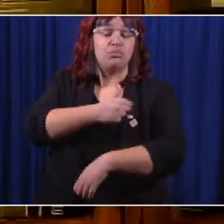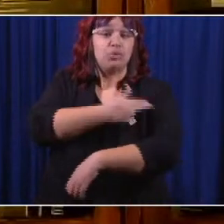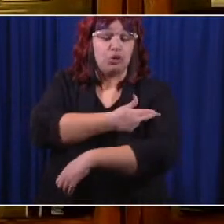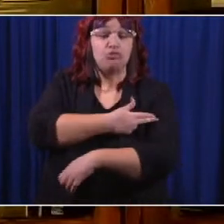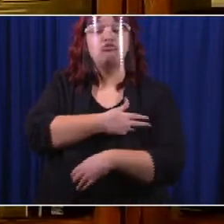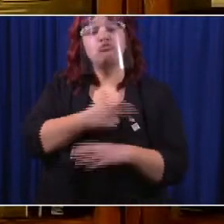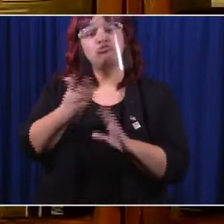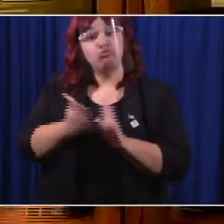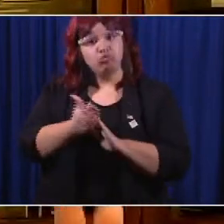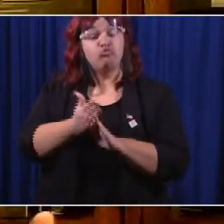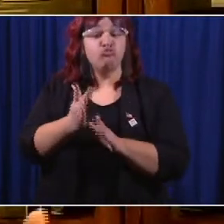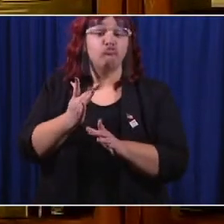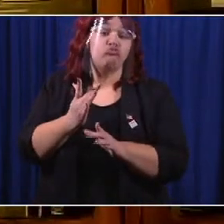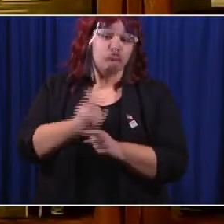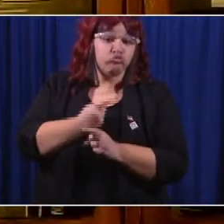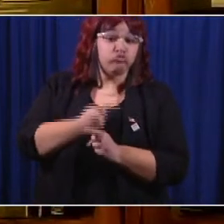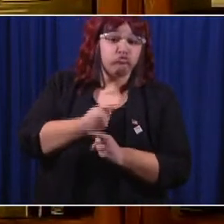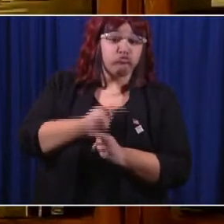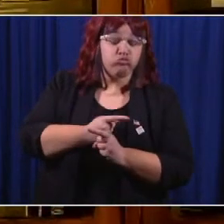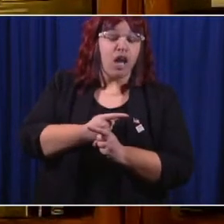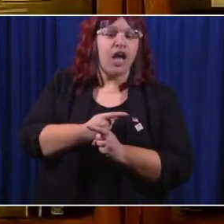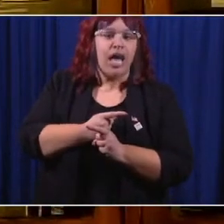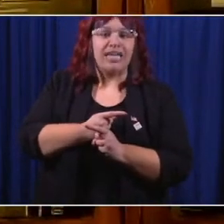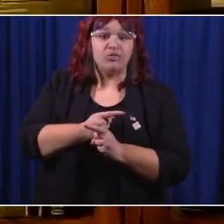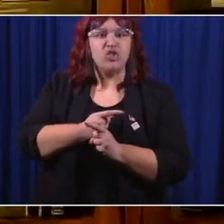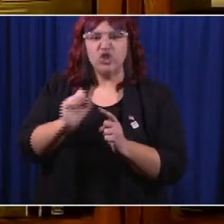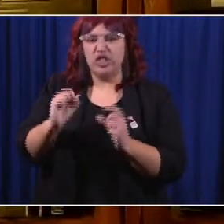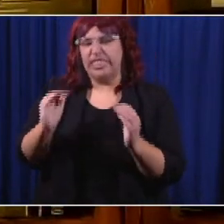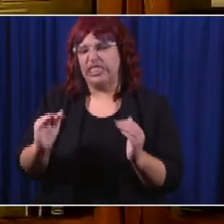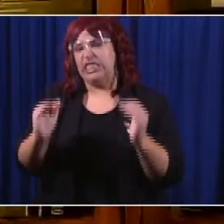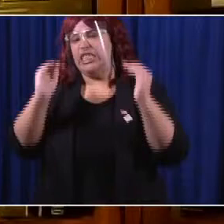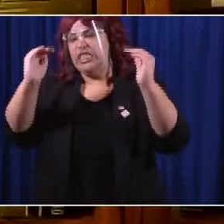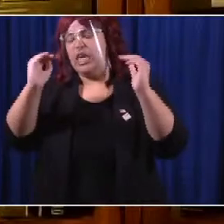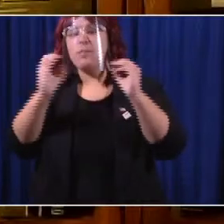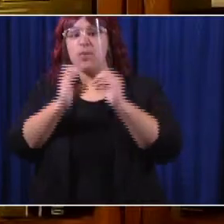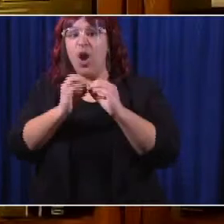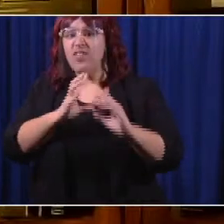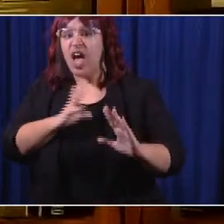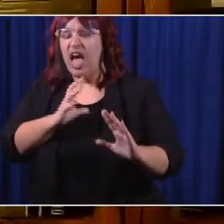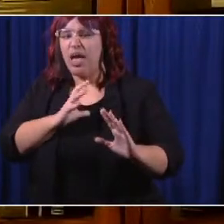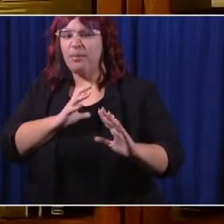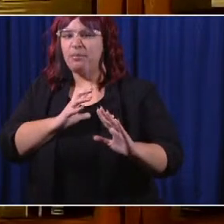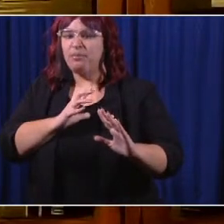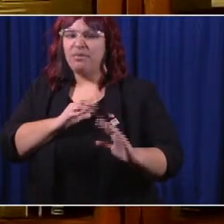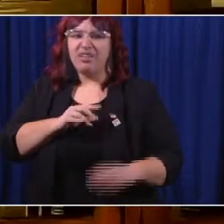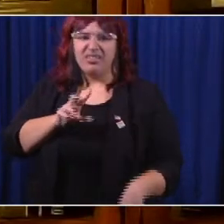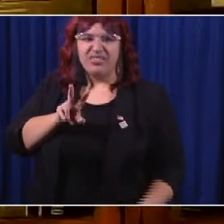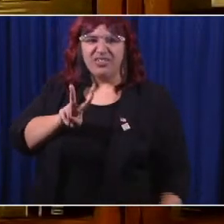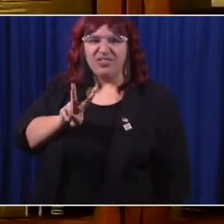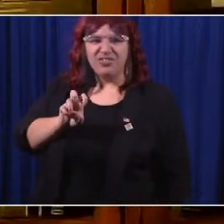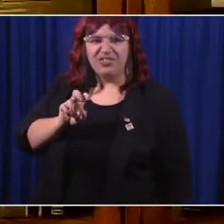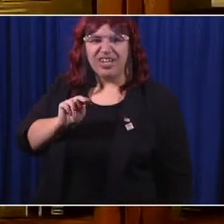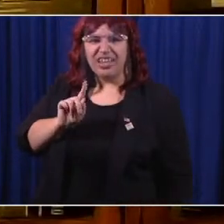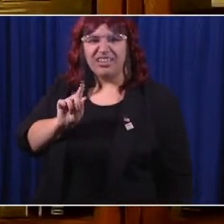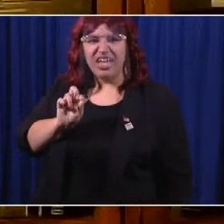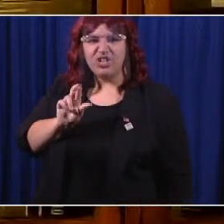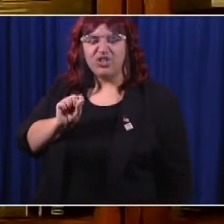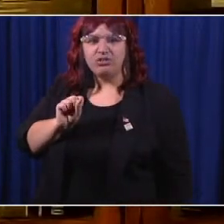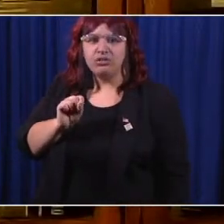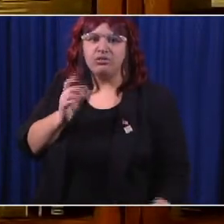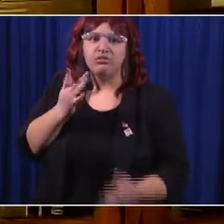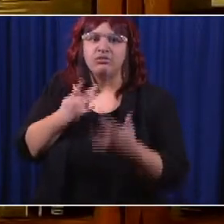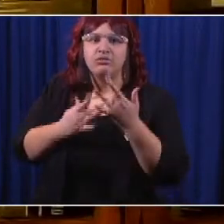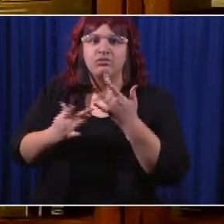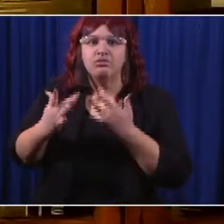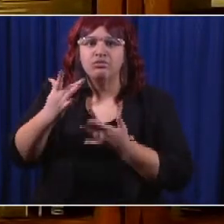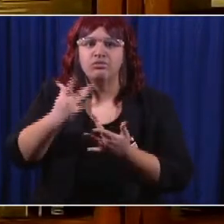ICU capacity, so they have been able to ramp up. They ran low on ventilators in a relatively quick fashion. Ohio